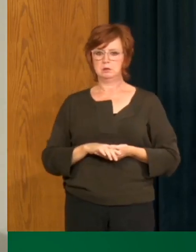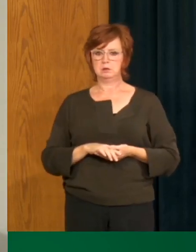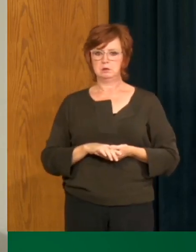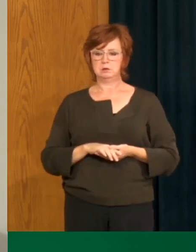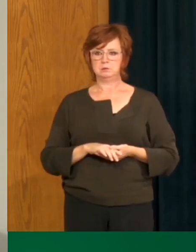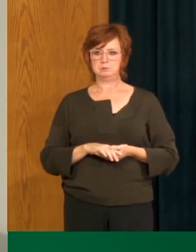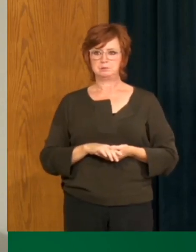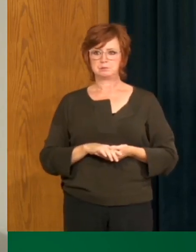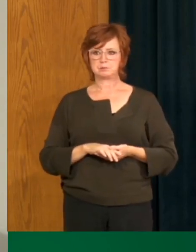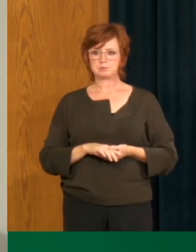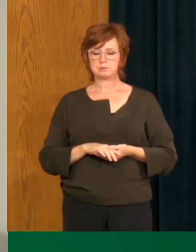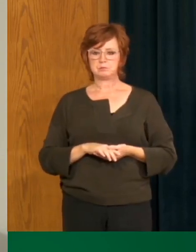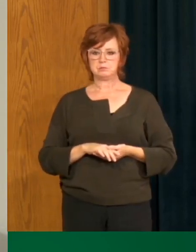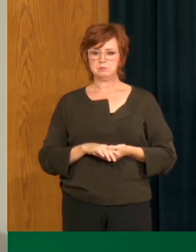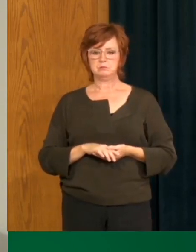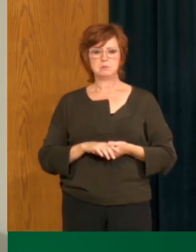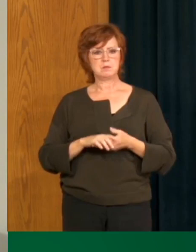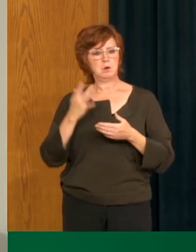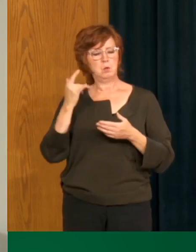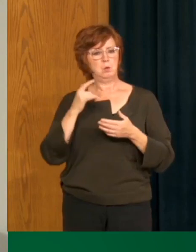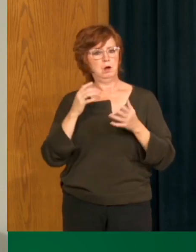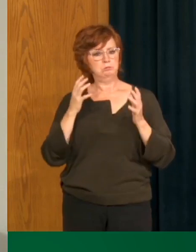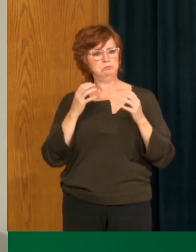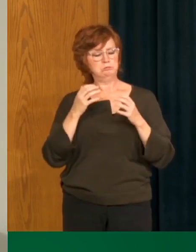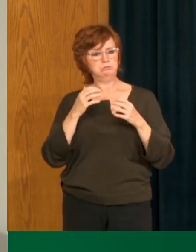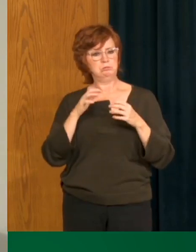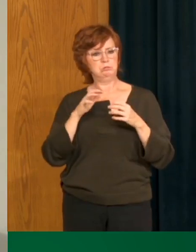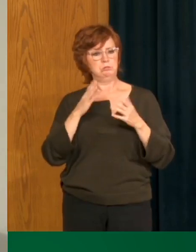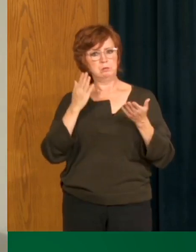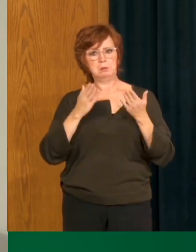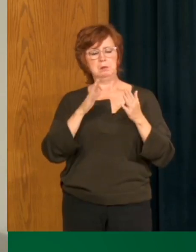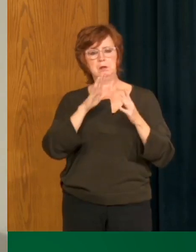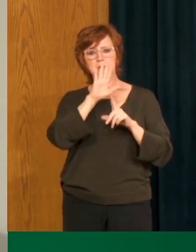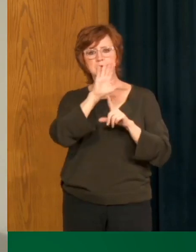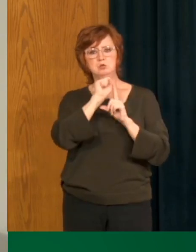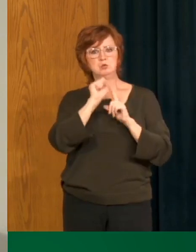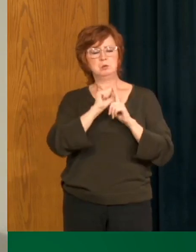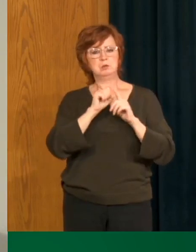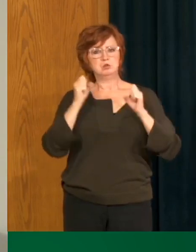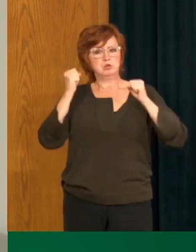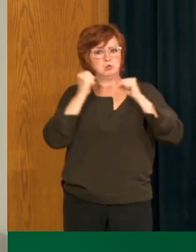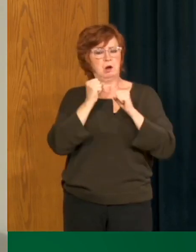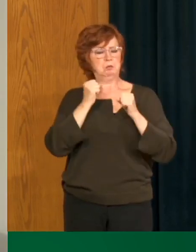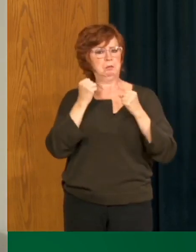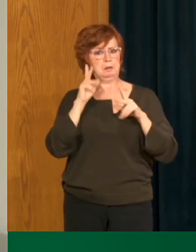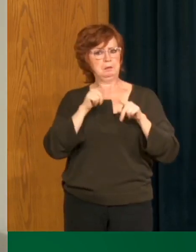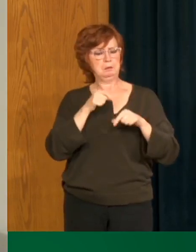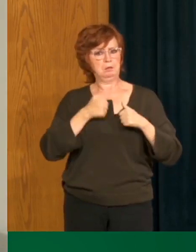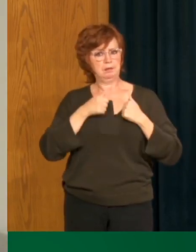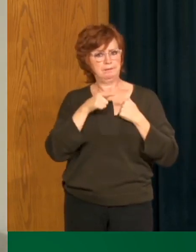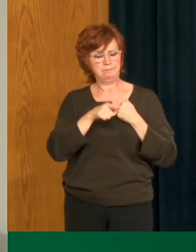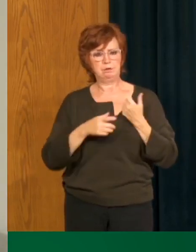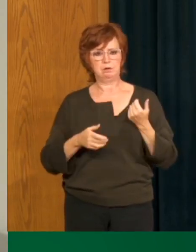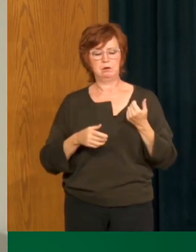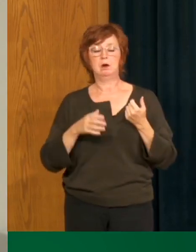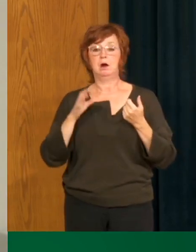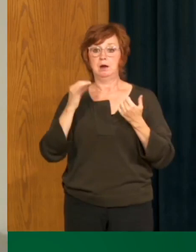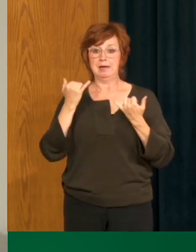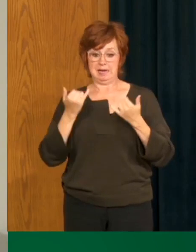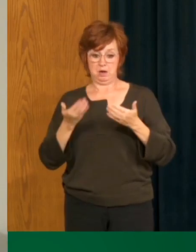isolation where that is not possible in the household due to crowded situations. So that's not the case right now. And similarly, I think the communal